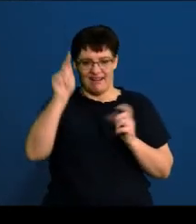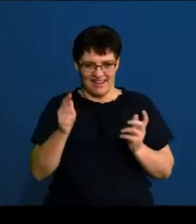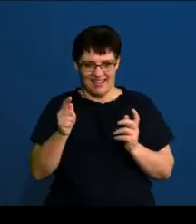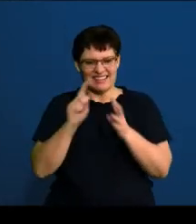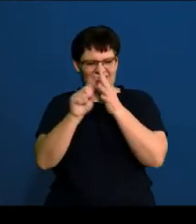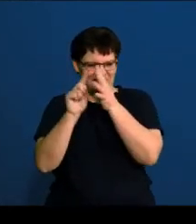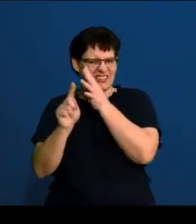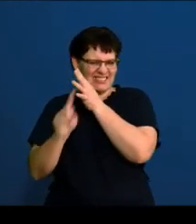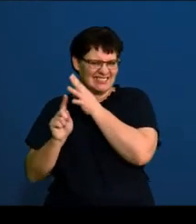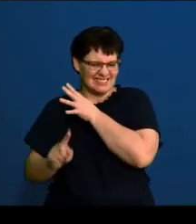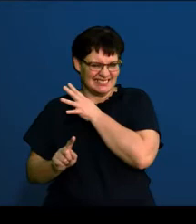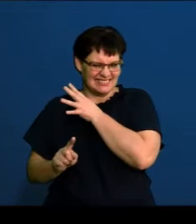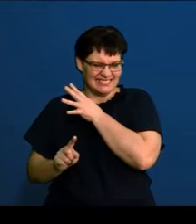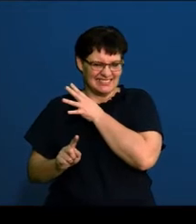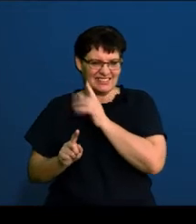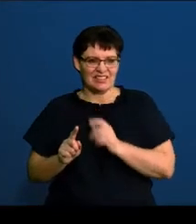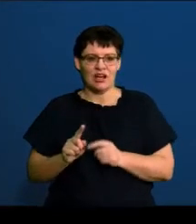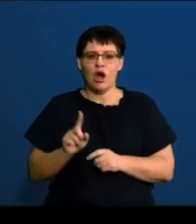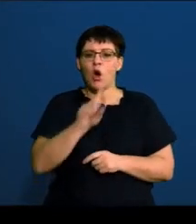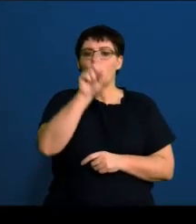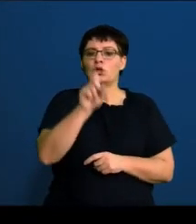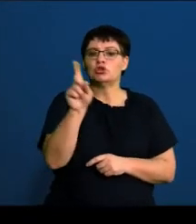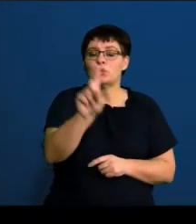here, and the question is,